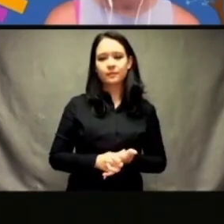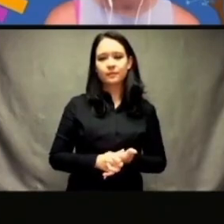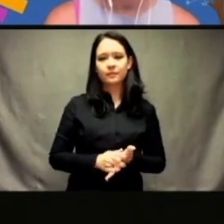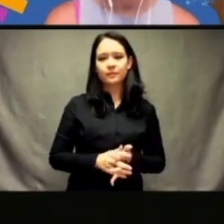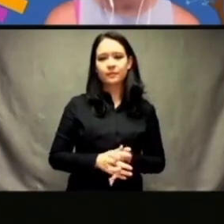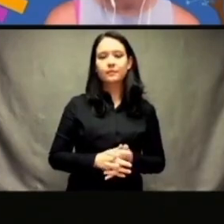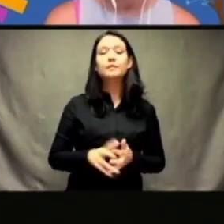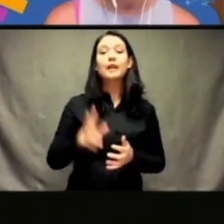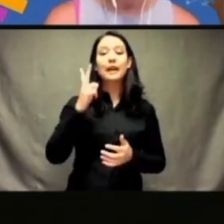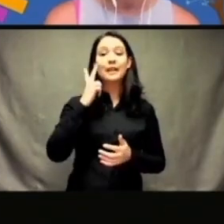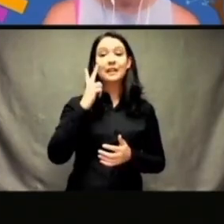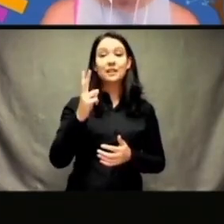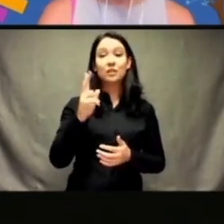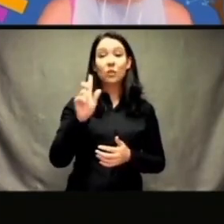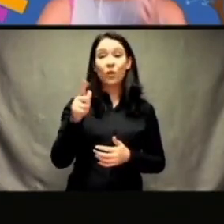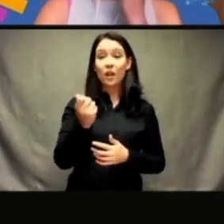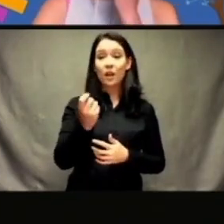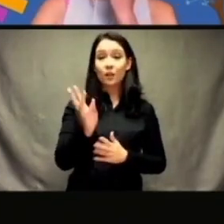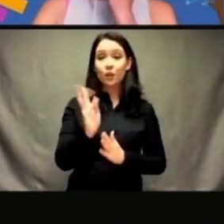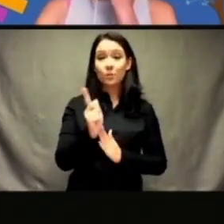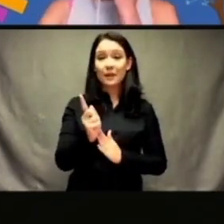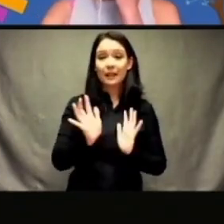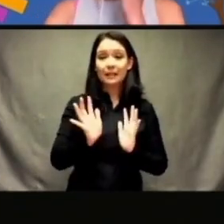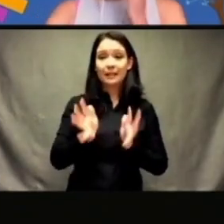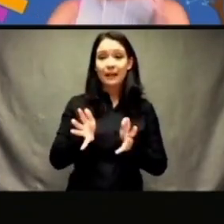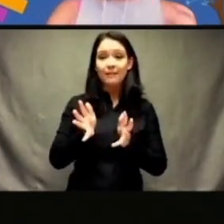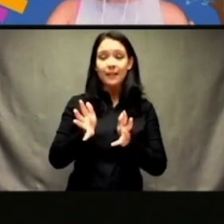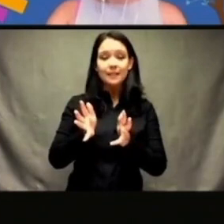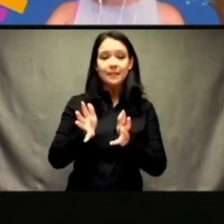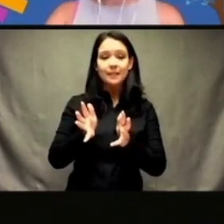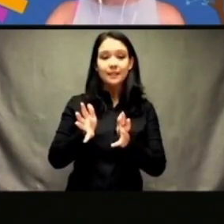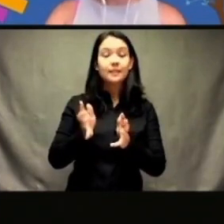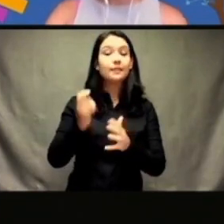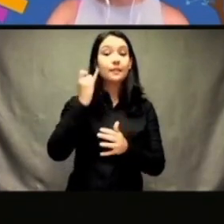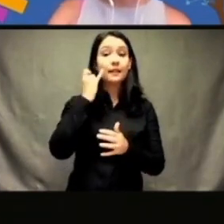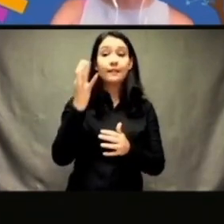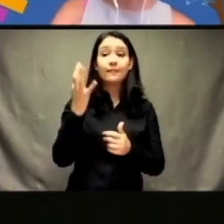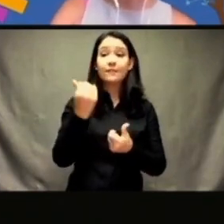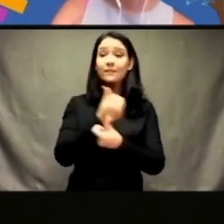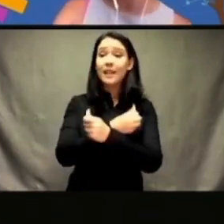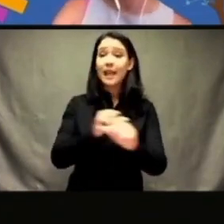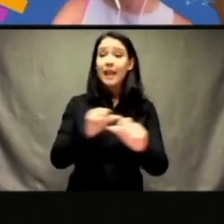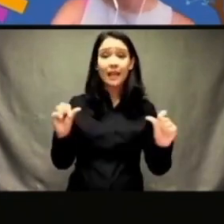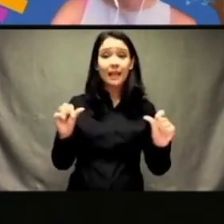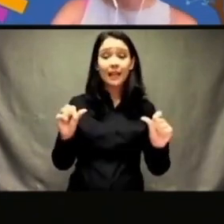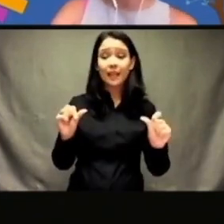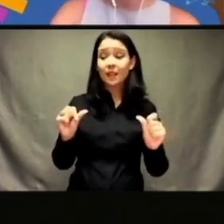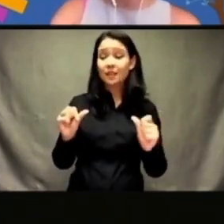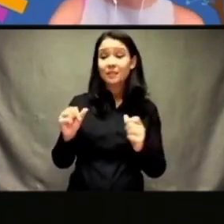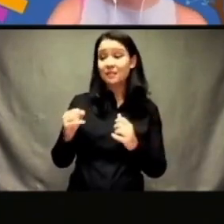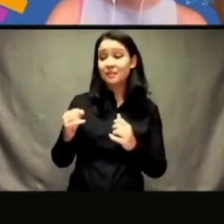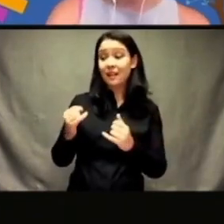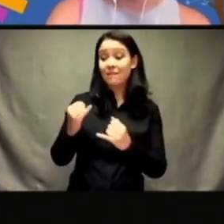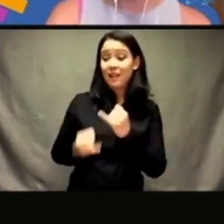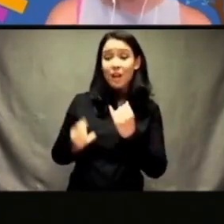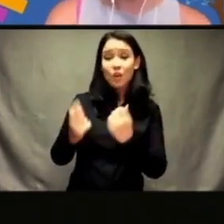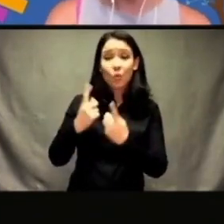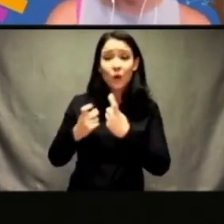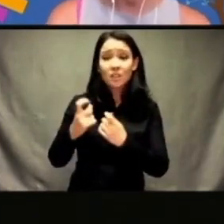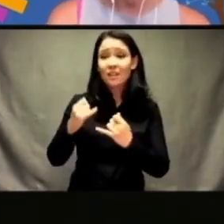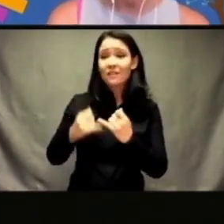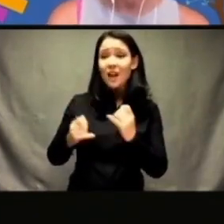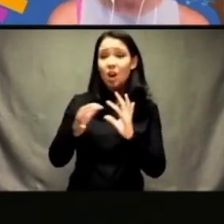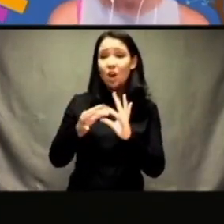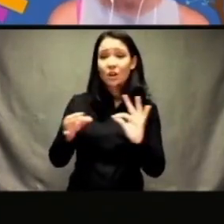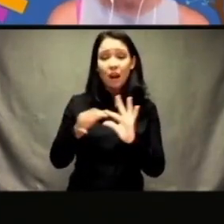So I see that we only have a couple of minutes left. I think if you have any remaining questions or comments that